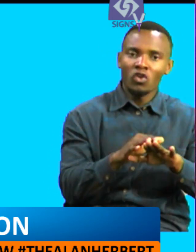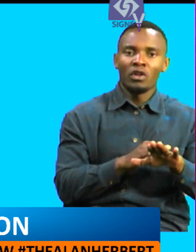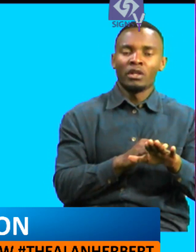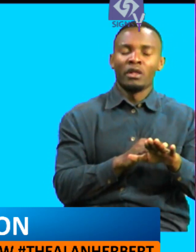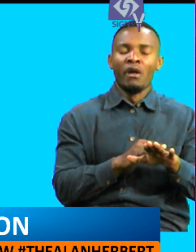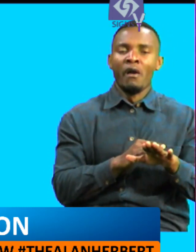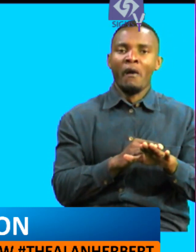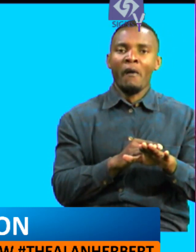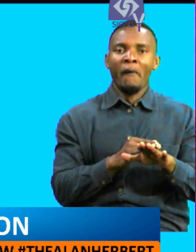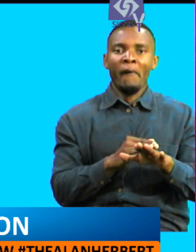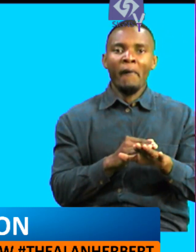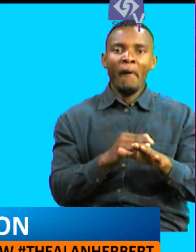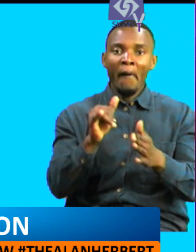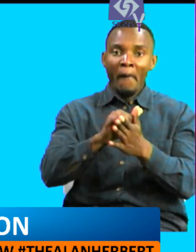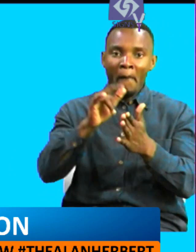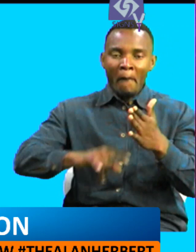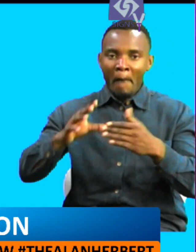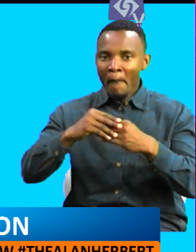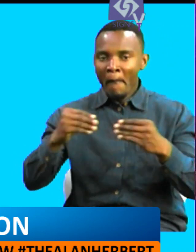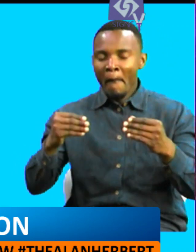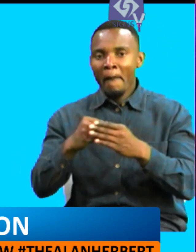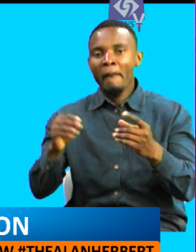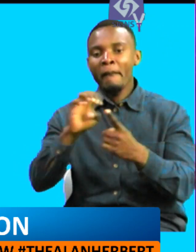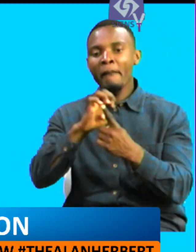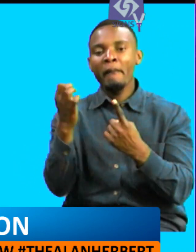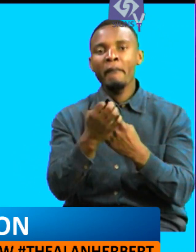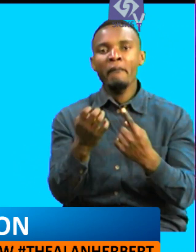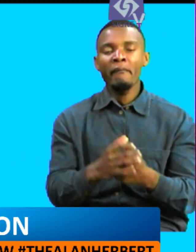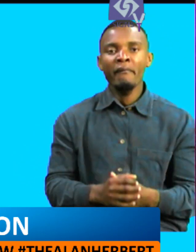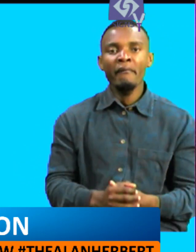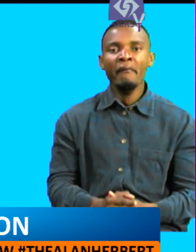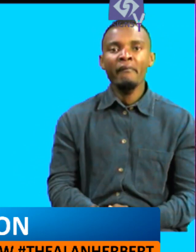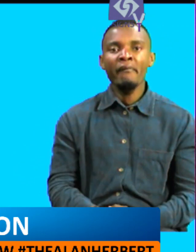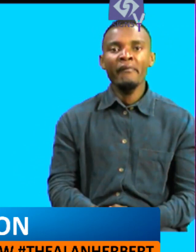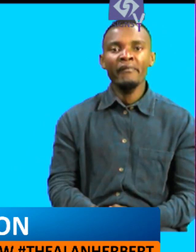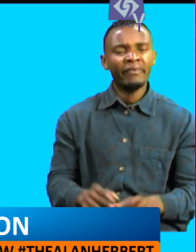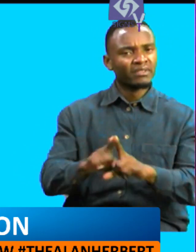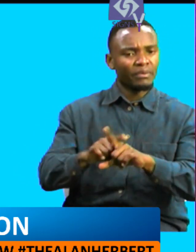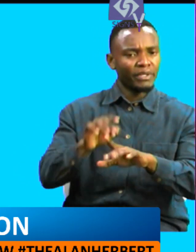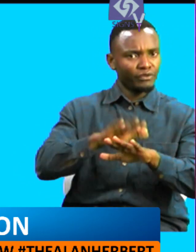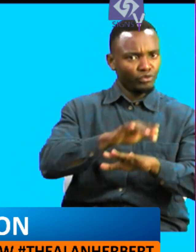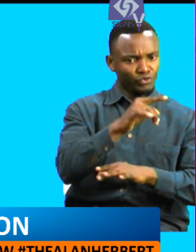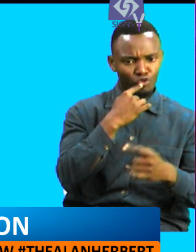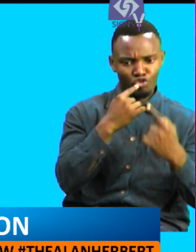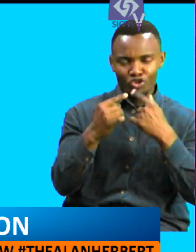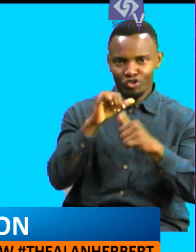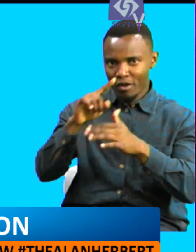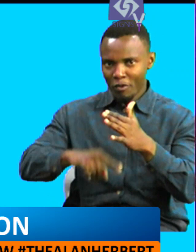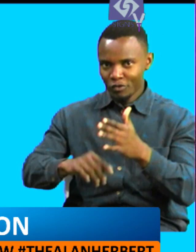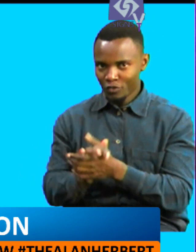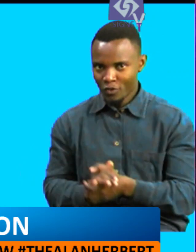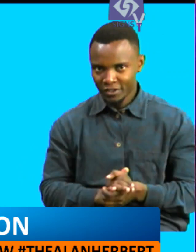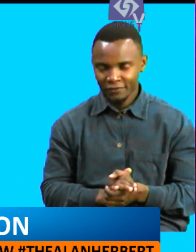slowly, just to provide that comfortable environment. And good that you brought in the issue